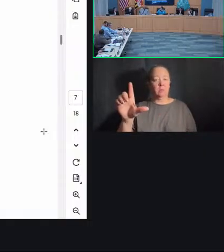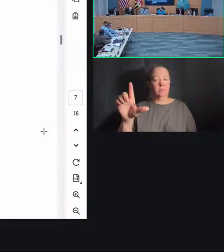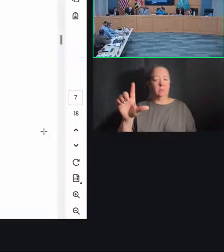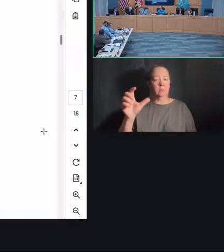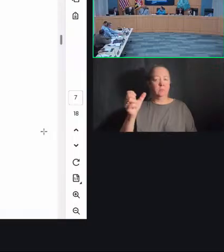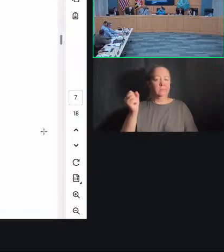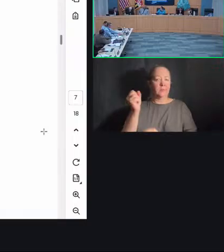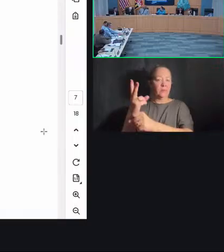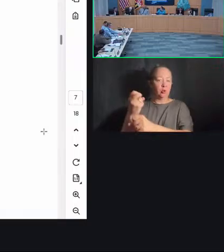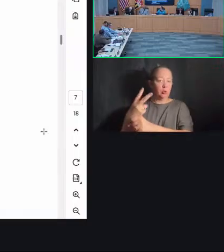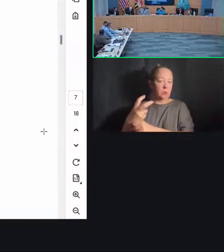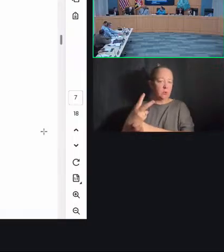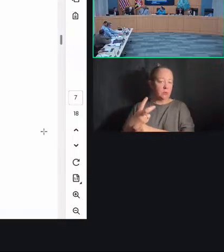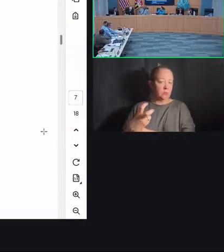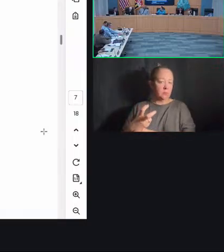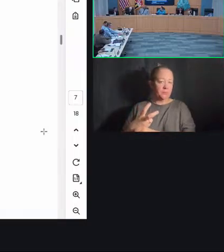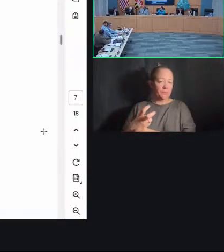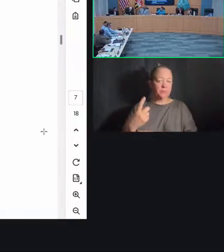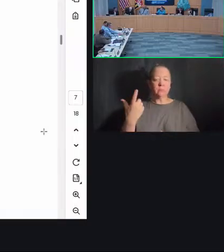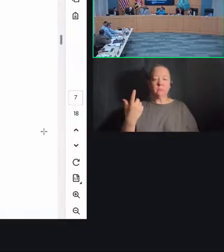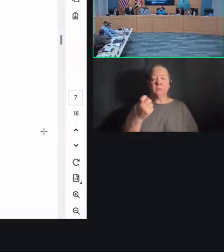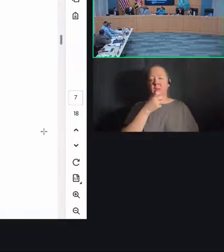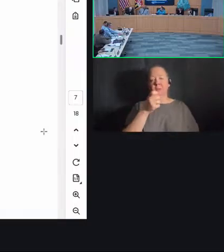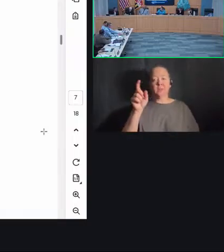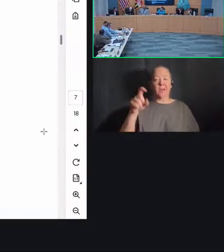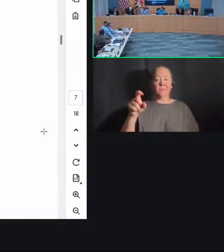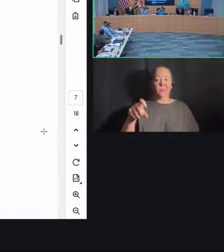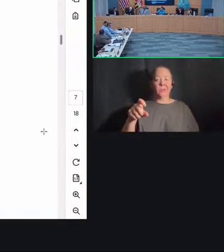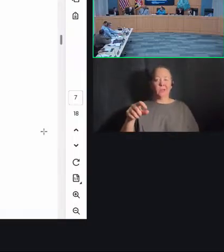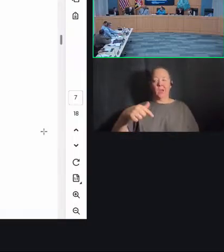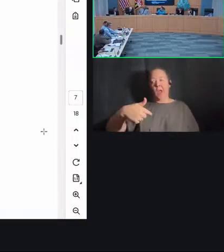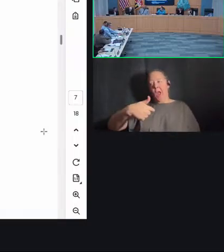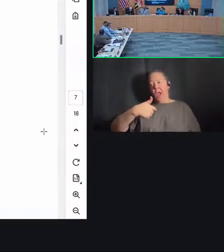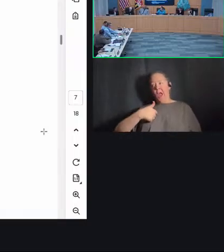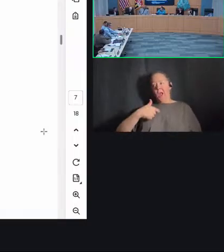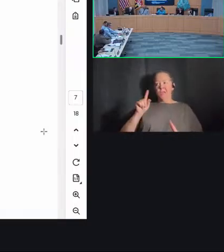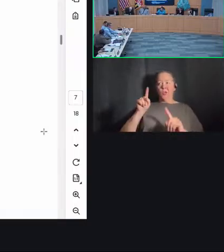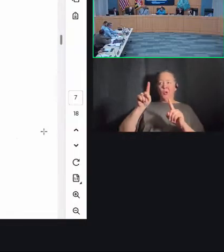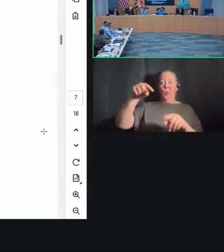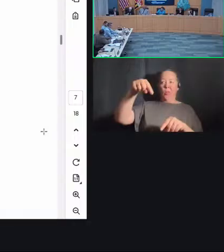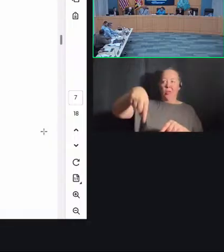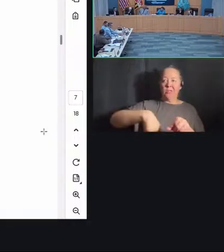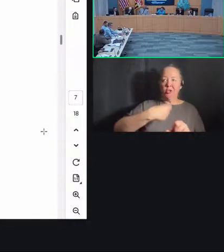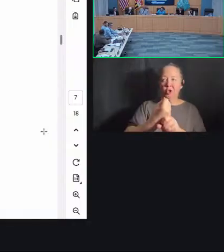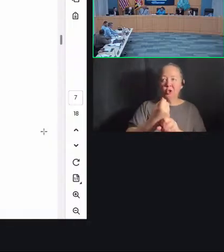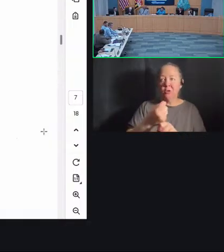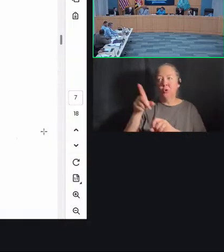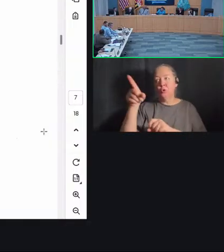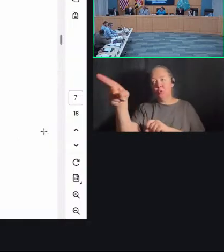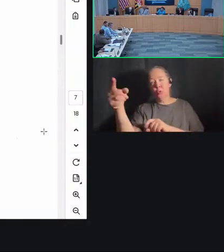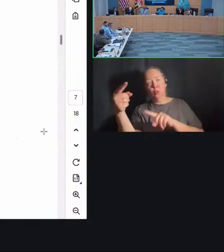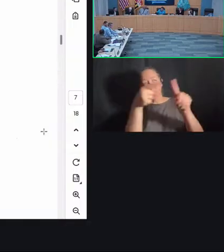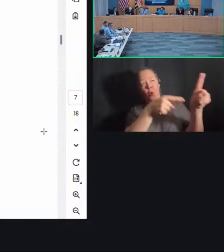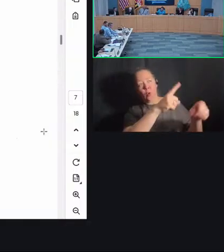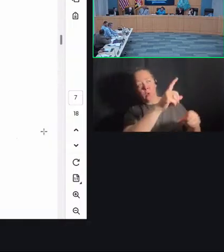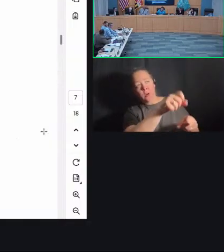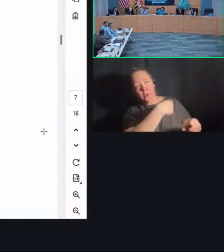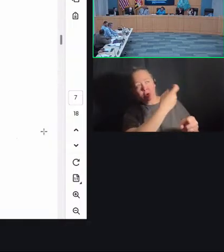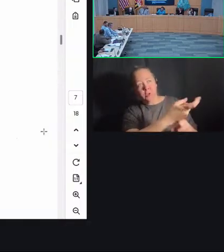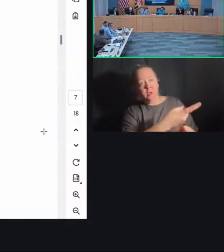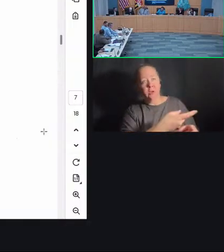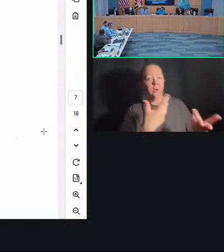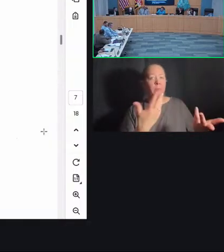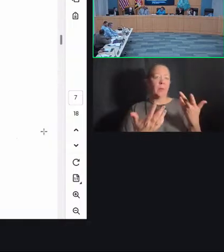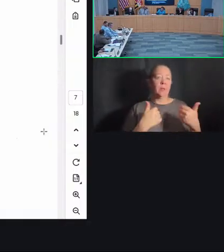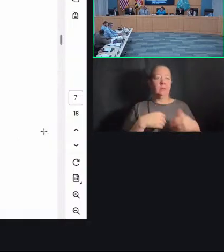it doesn't have to literally be, I go this year, you go next year. It can be Okay. 3 or 4 people come, and then